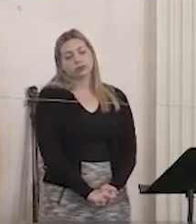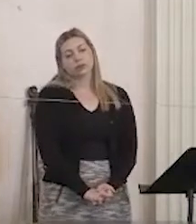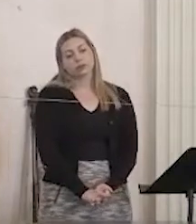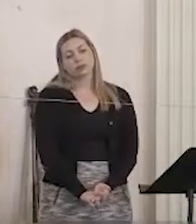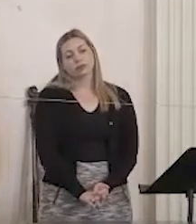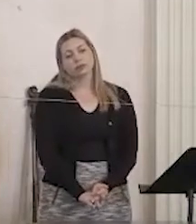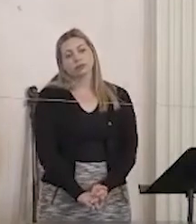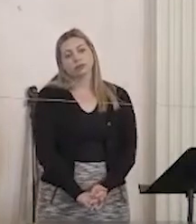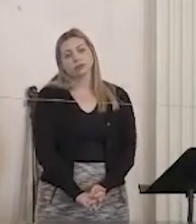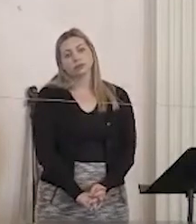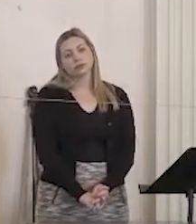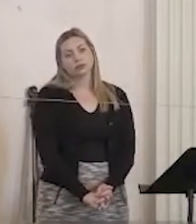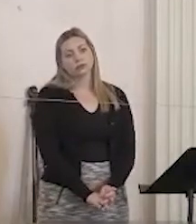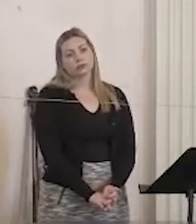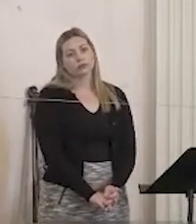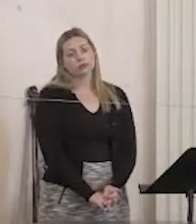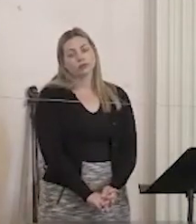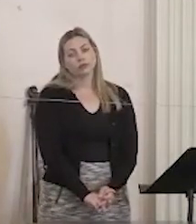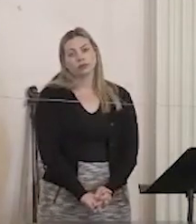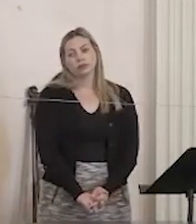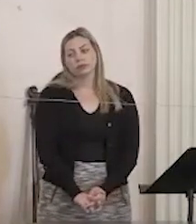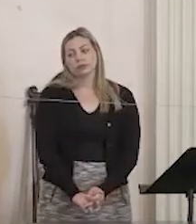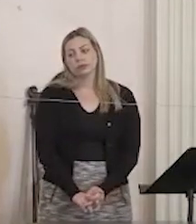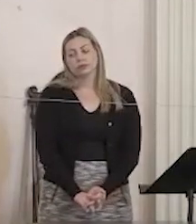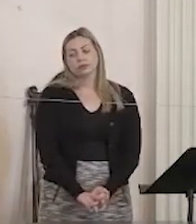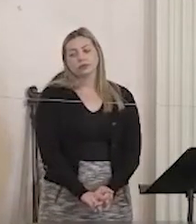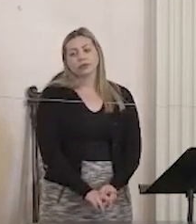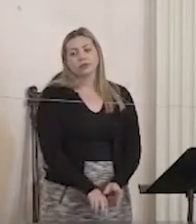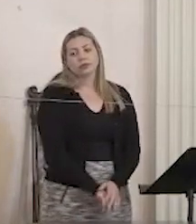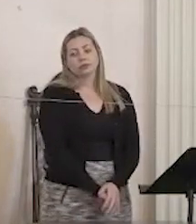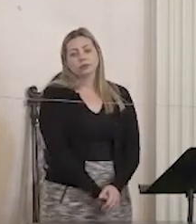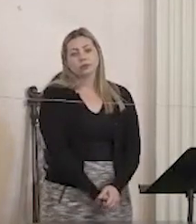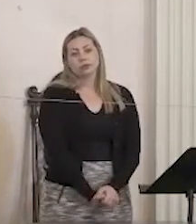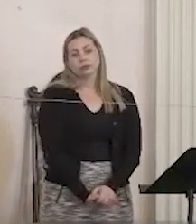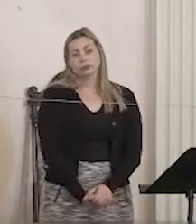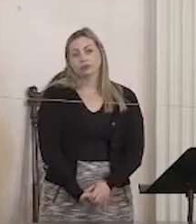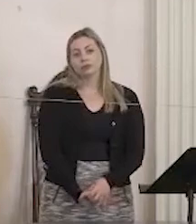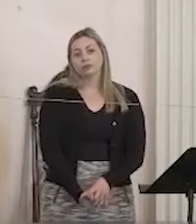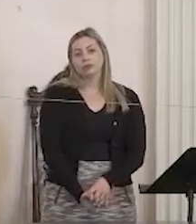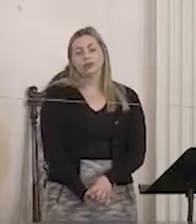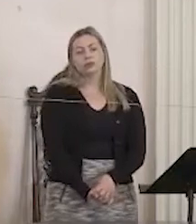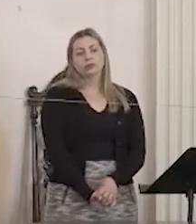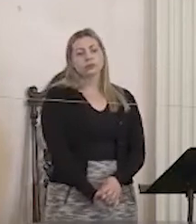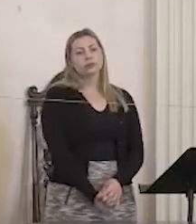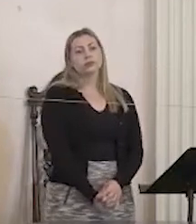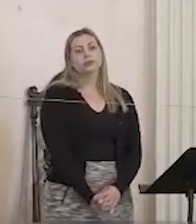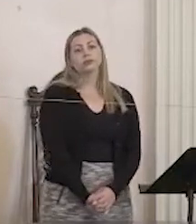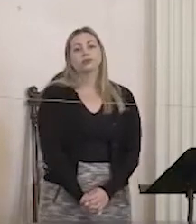Thank you.